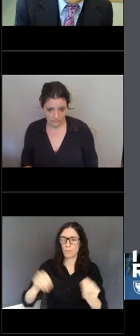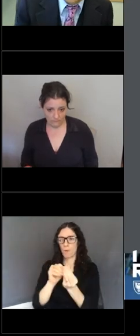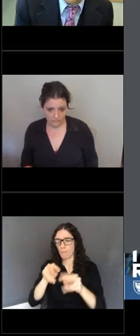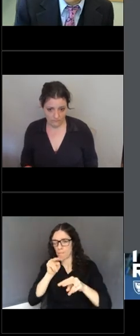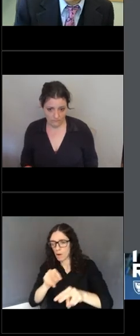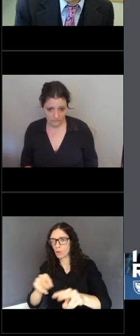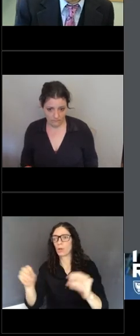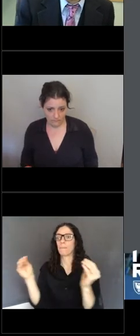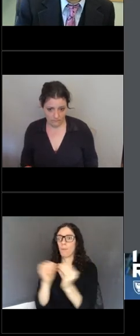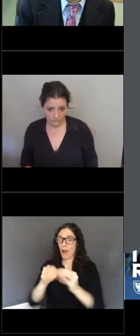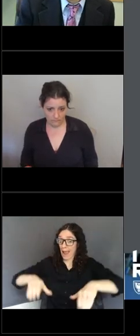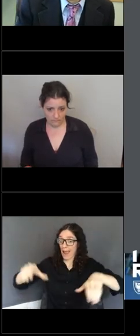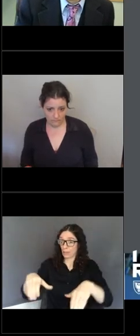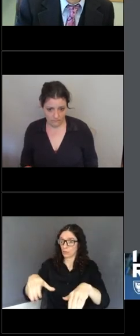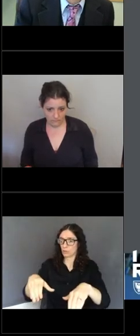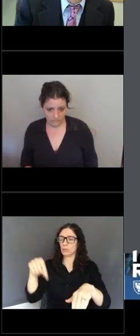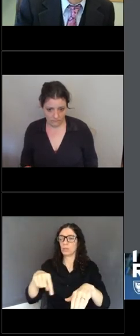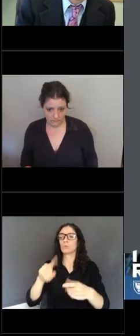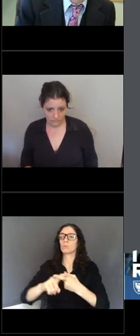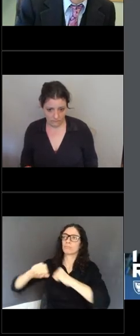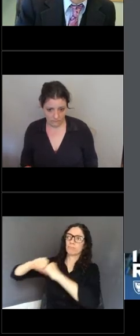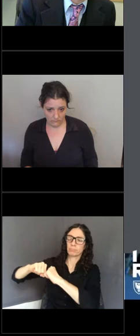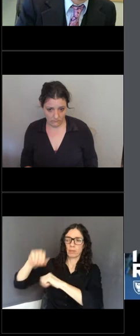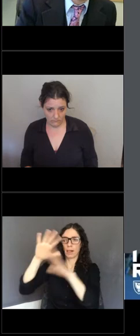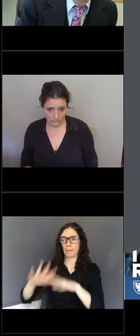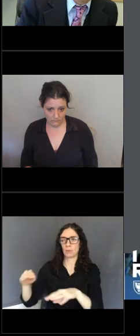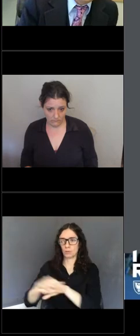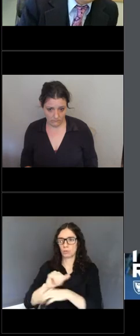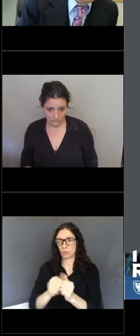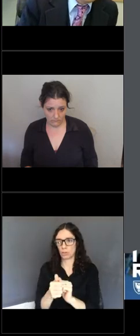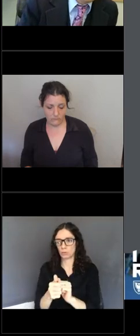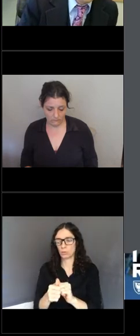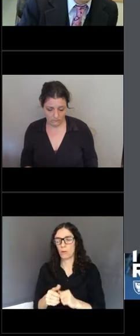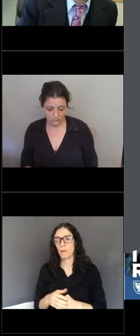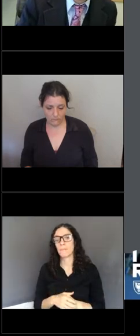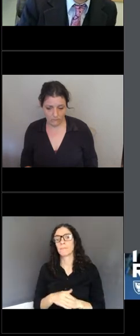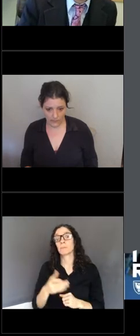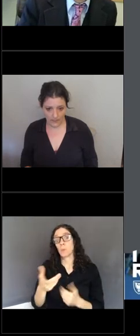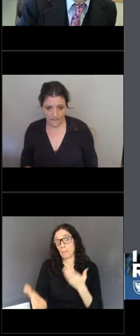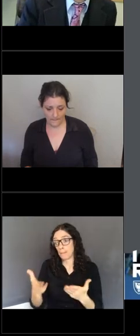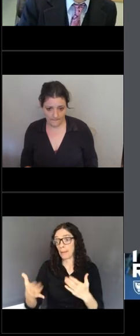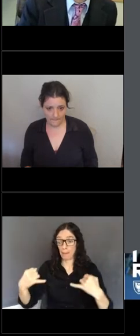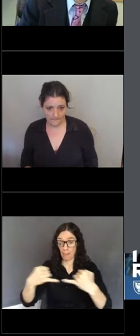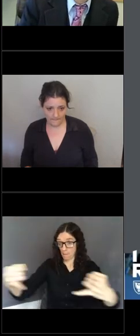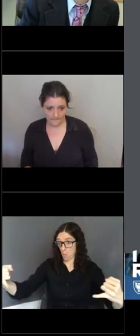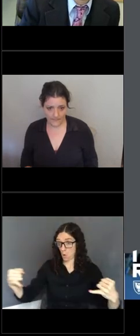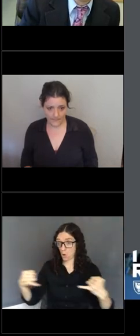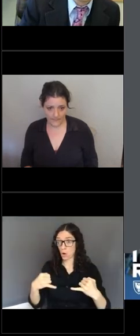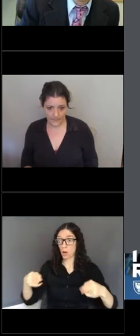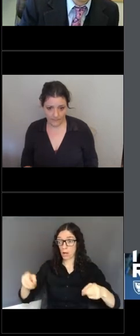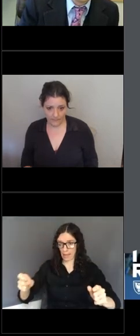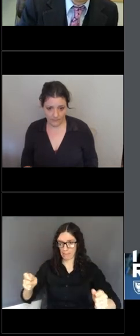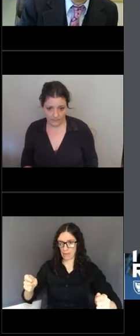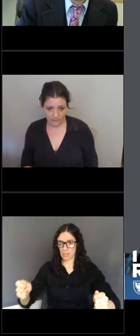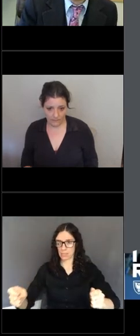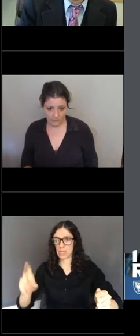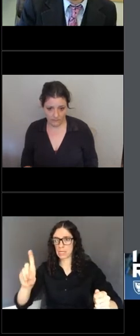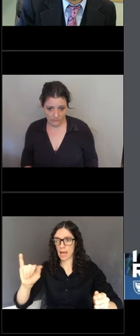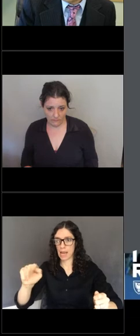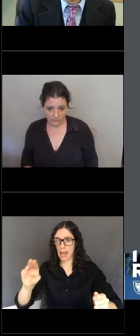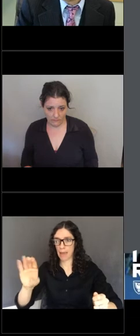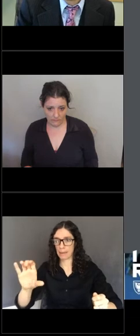a dynamic border or be able to have a moving MPA that follows the individual species.